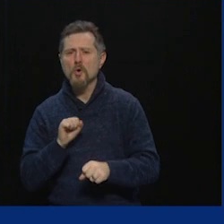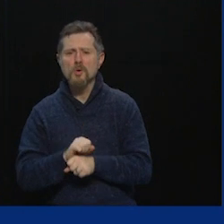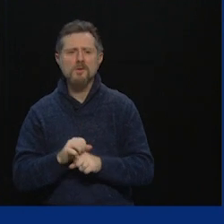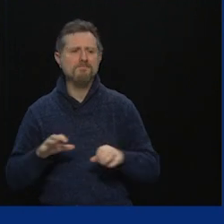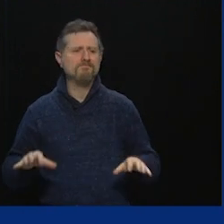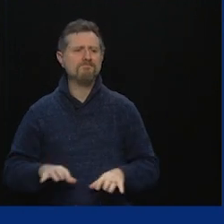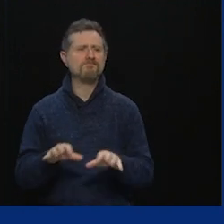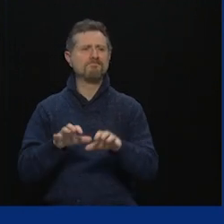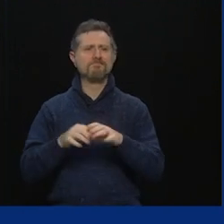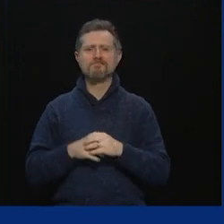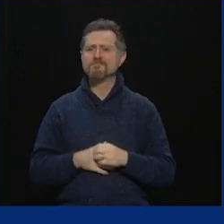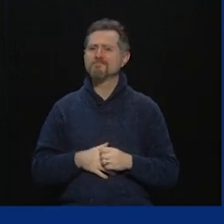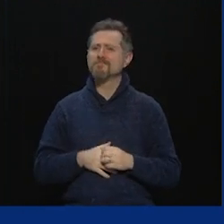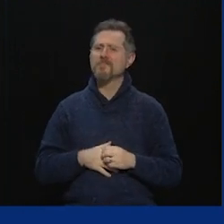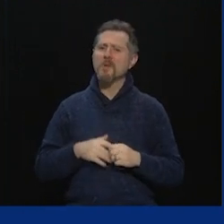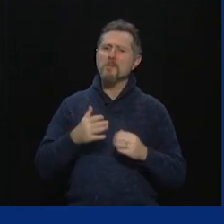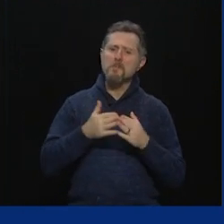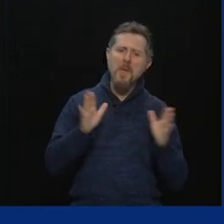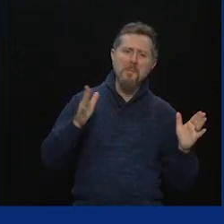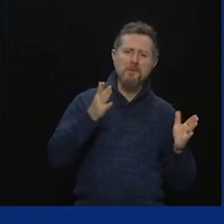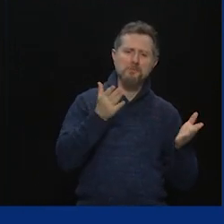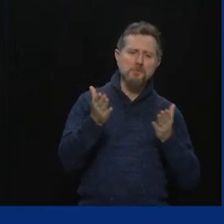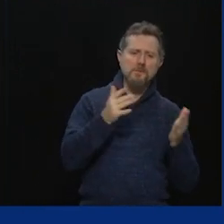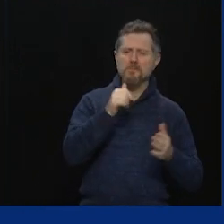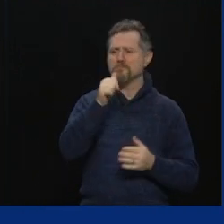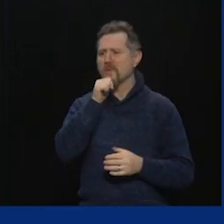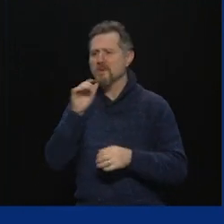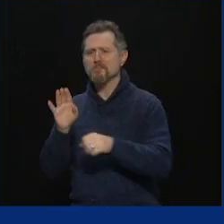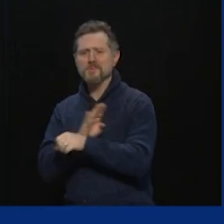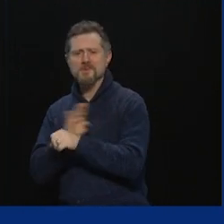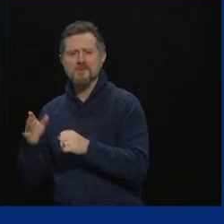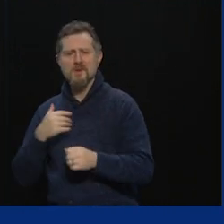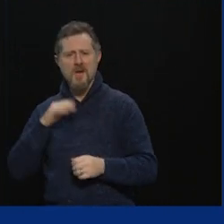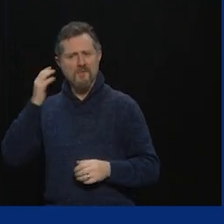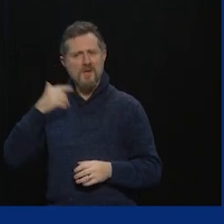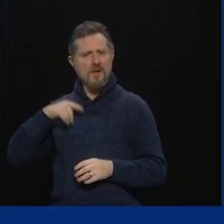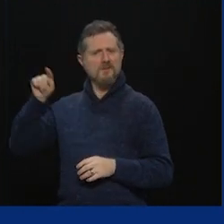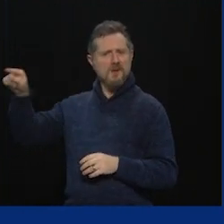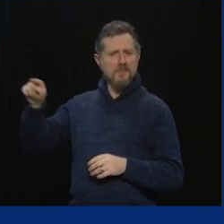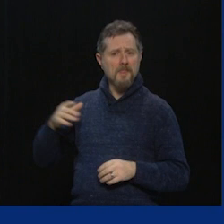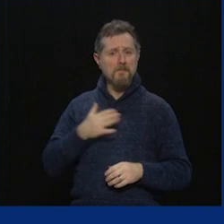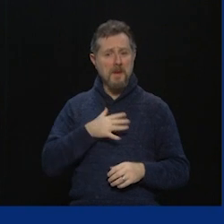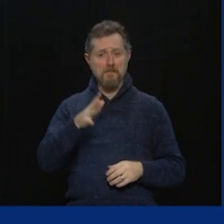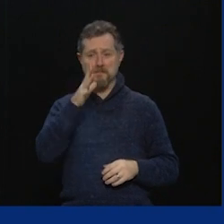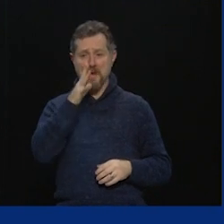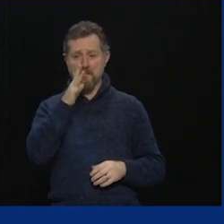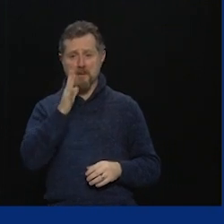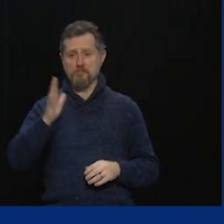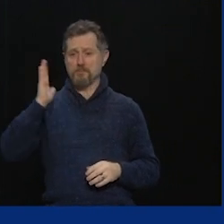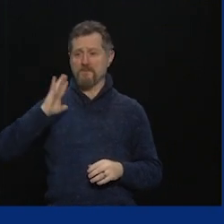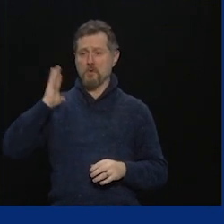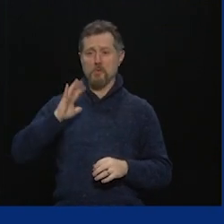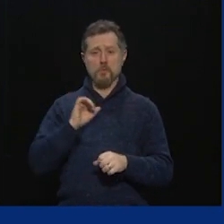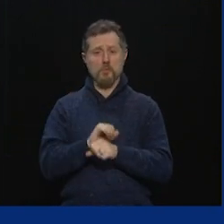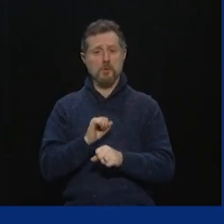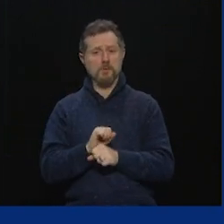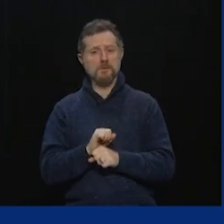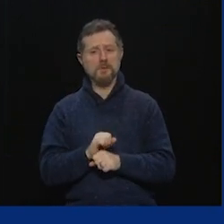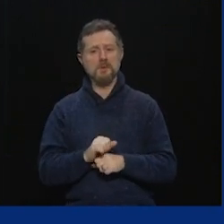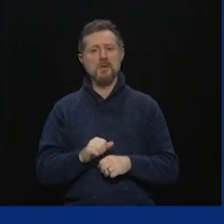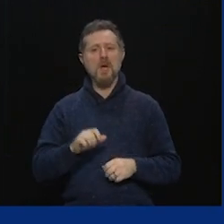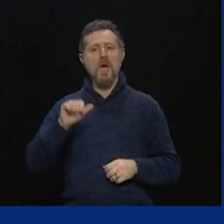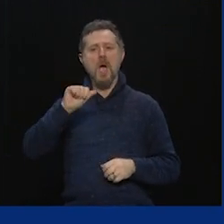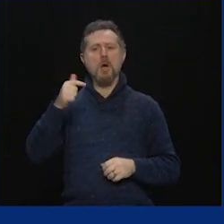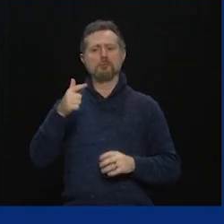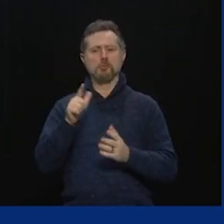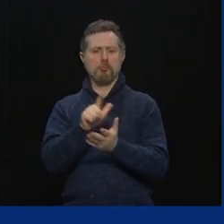the public and private sector in Afghanistan. My mom used to work at the General Attorney's Office. My brother was